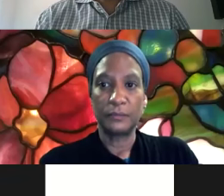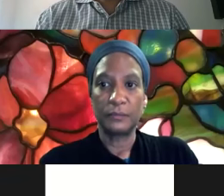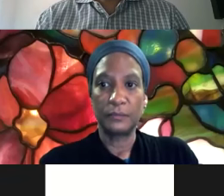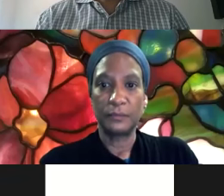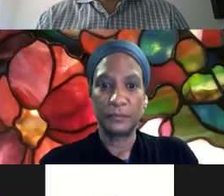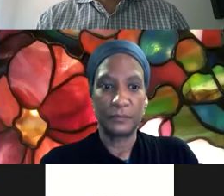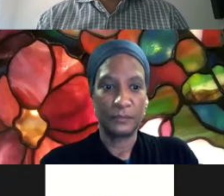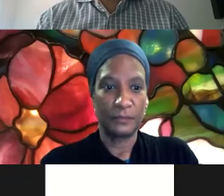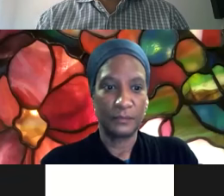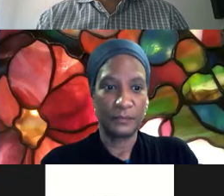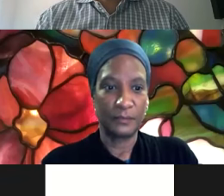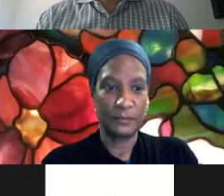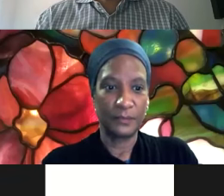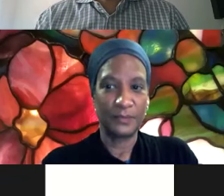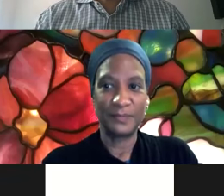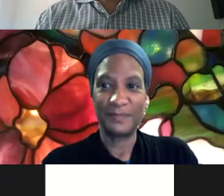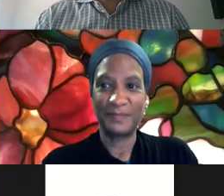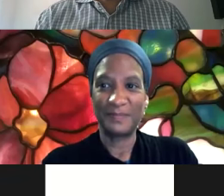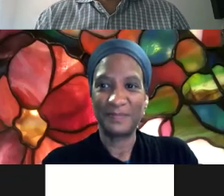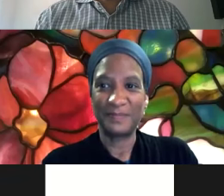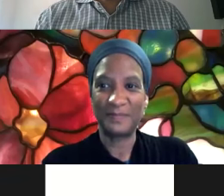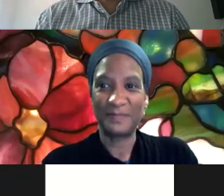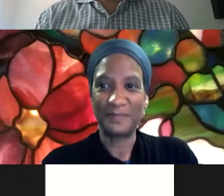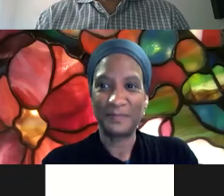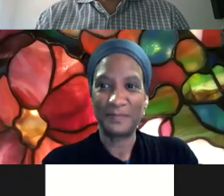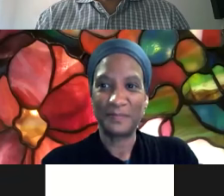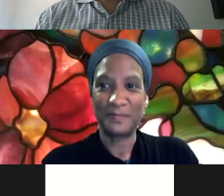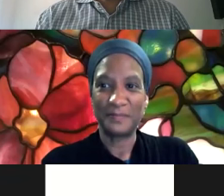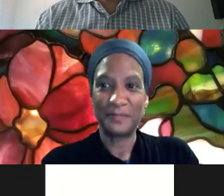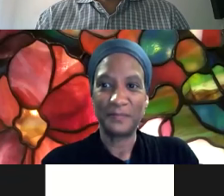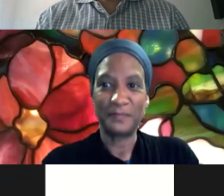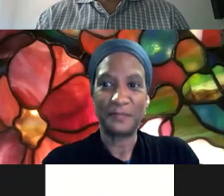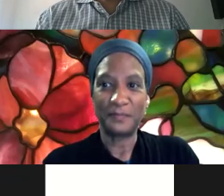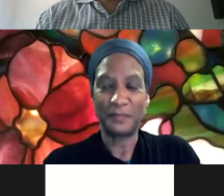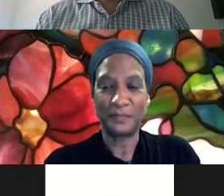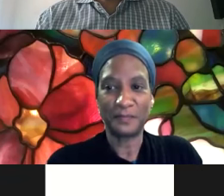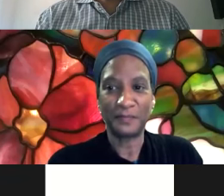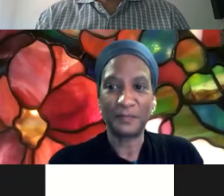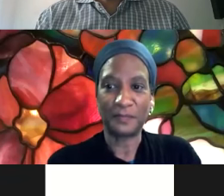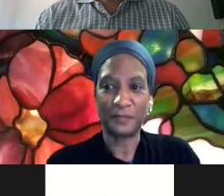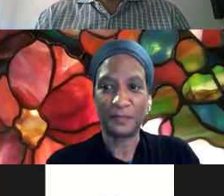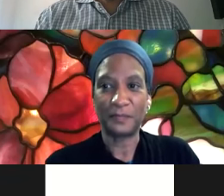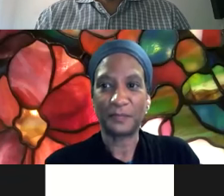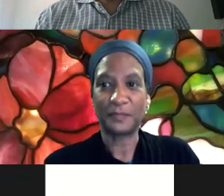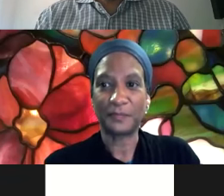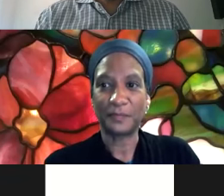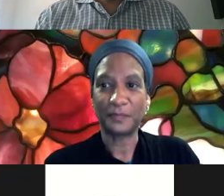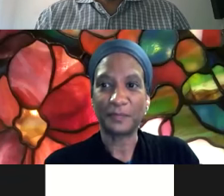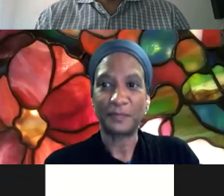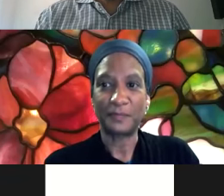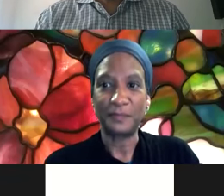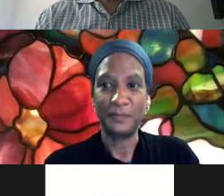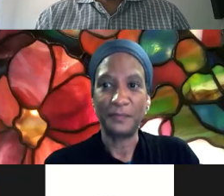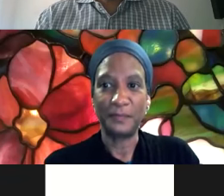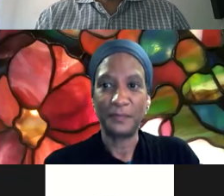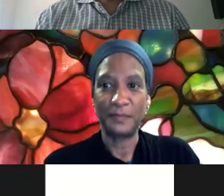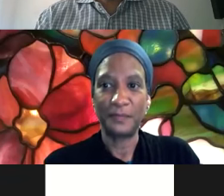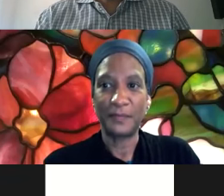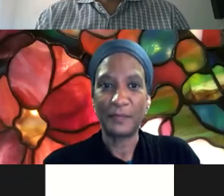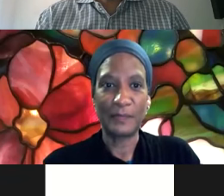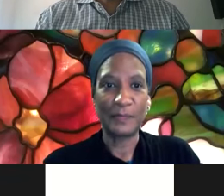Good morning or good afternoon. Hello and welcome to the third and the last of the 2021 virtual TANF sessions for